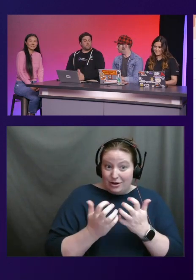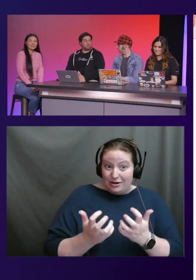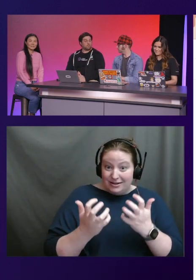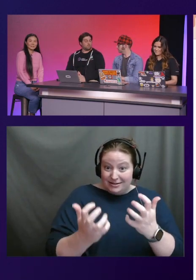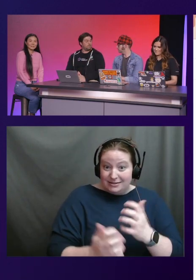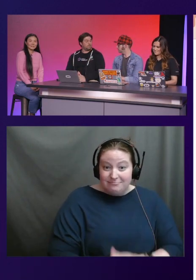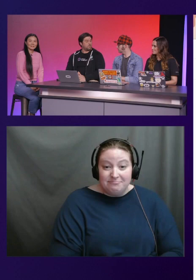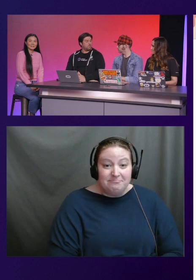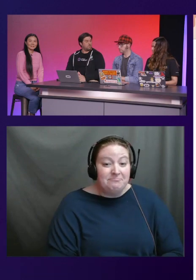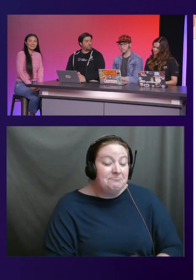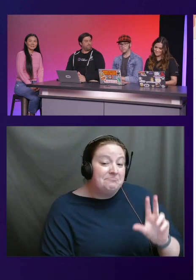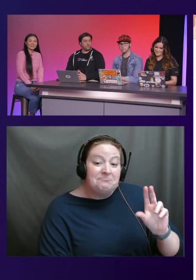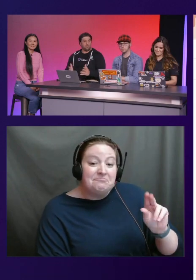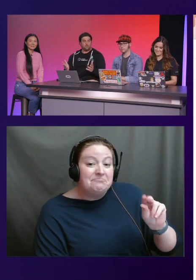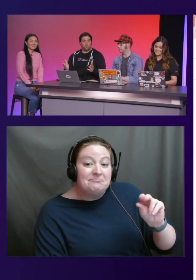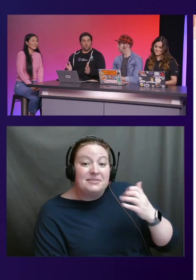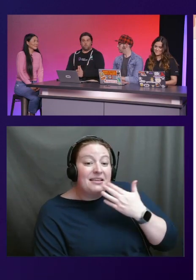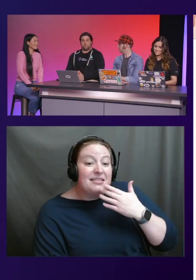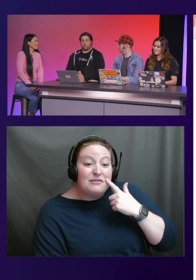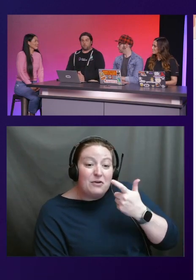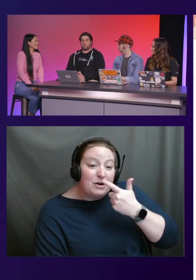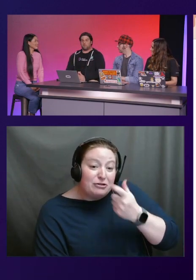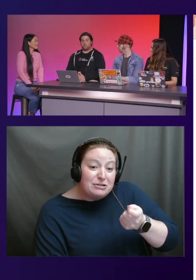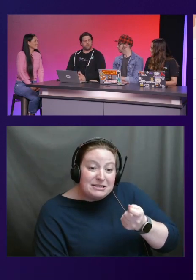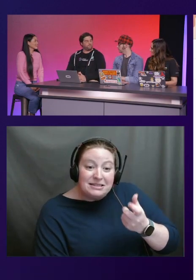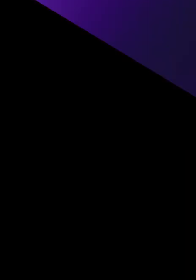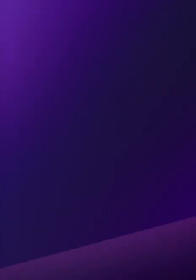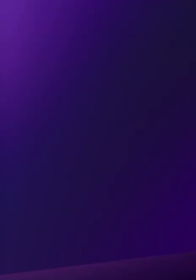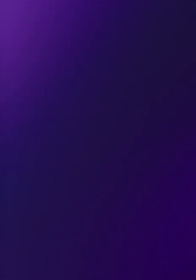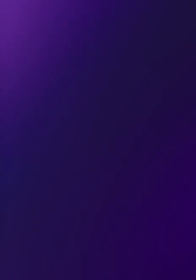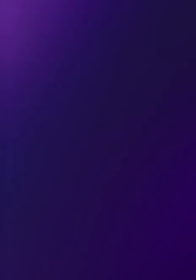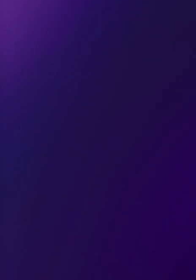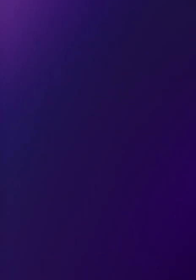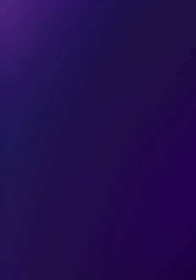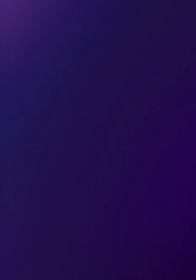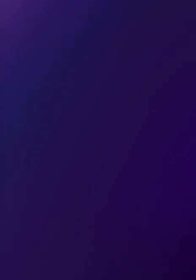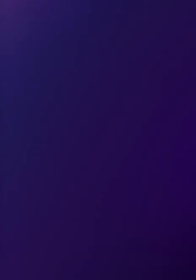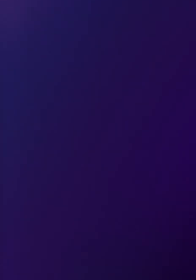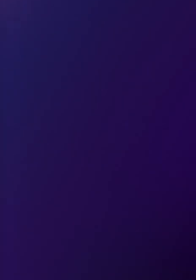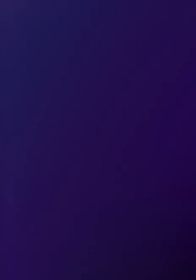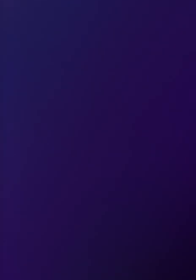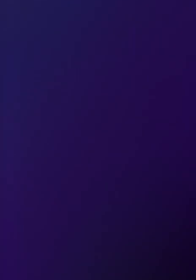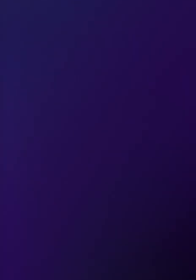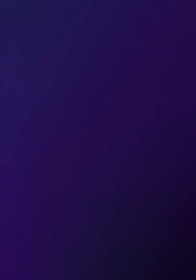yeah, thanks for your interest, and hopefully you go build something amazing.